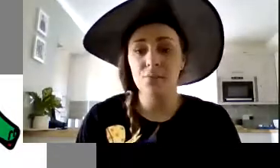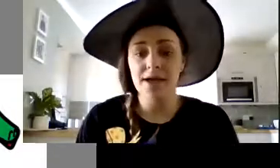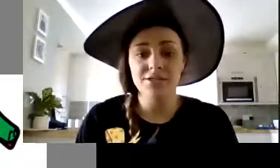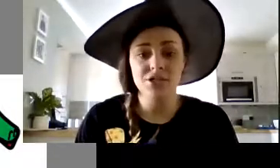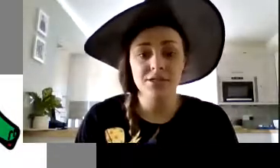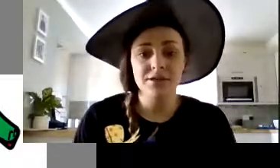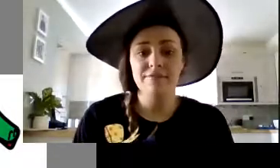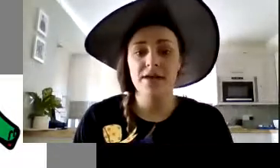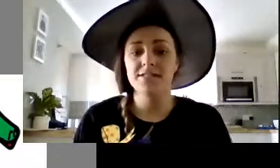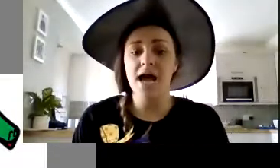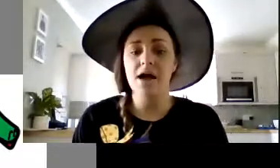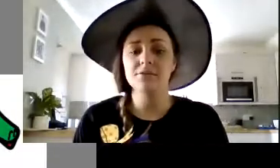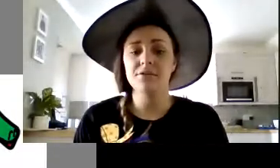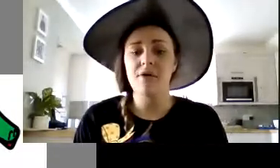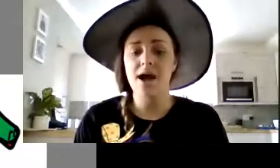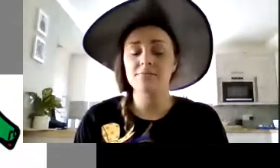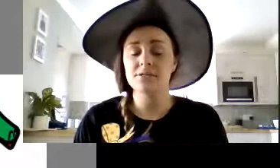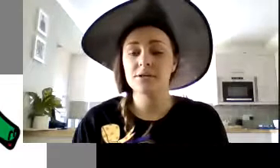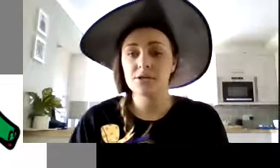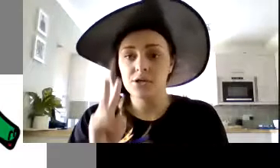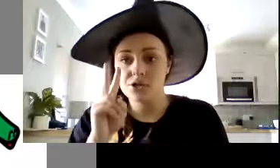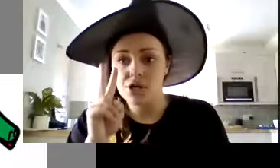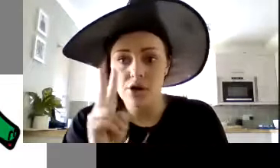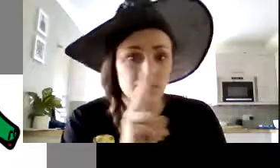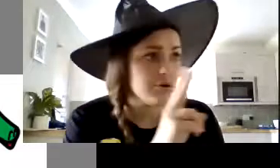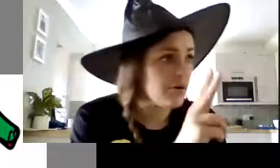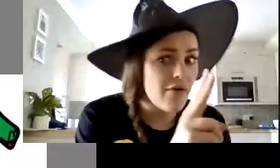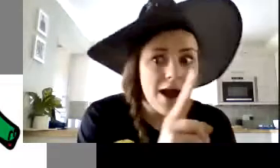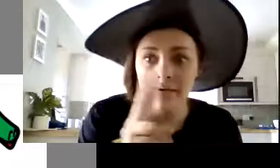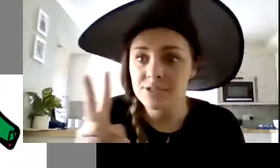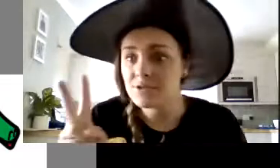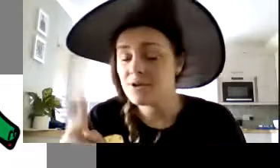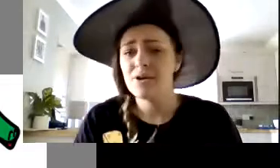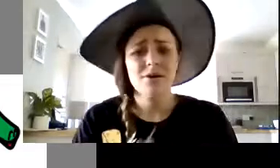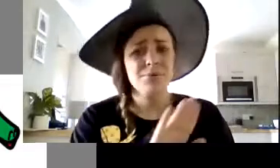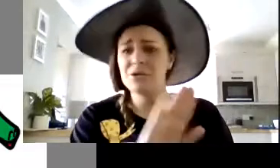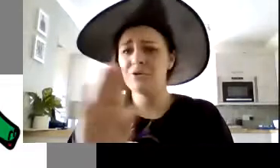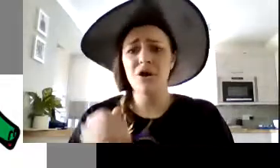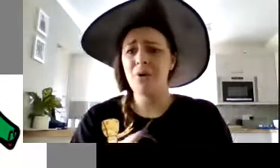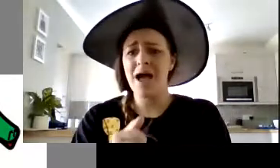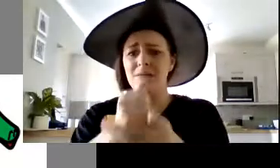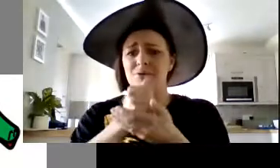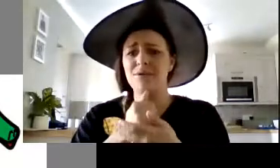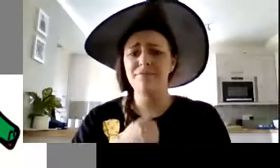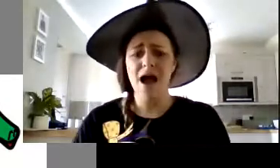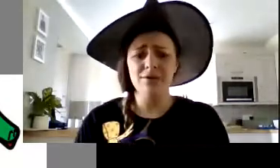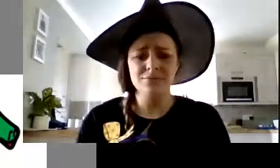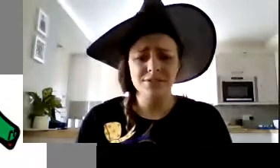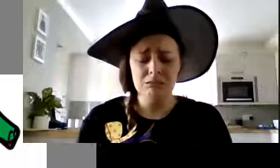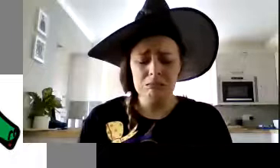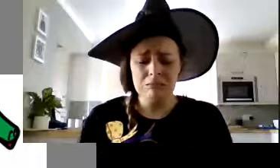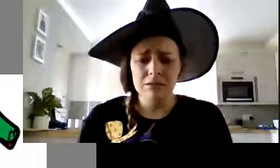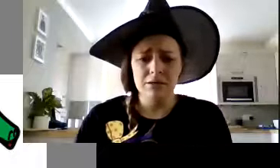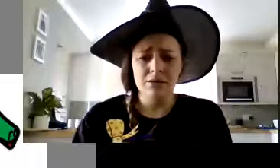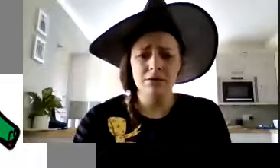"Help," cried the witch, lying down to the ground. She looked all around, but no help could be